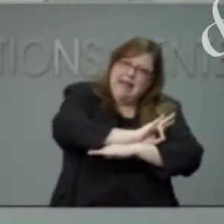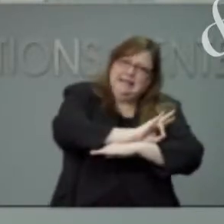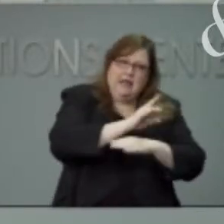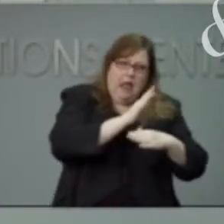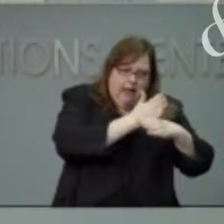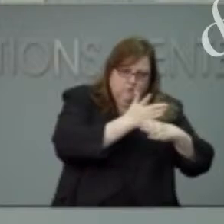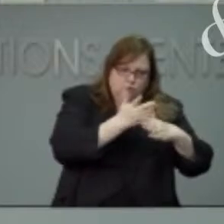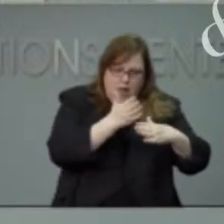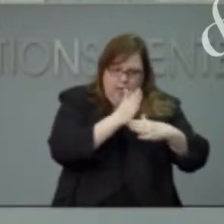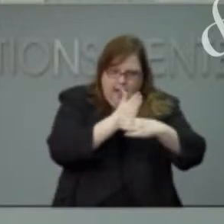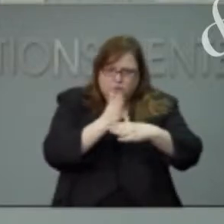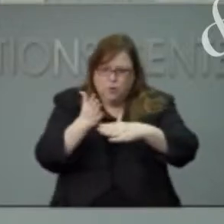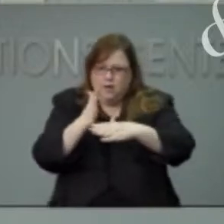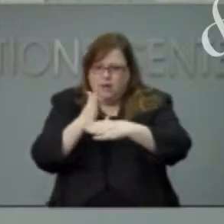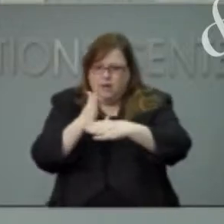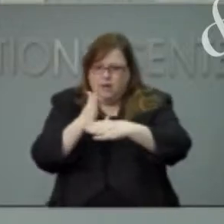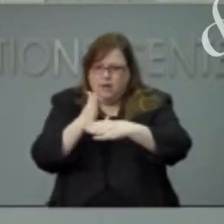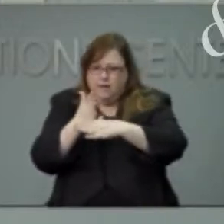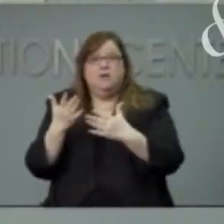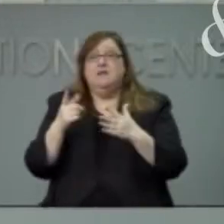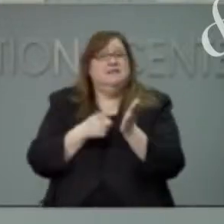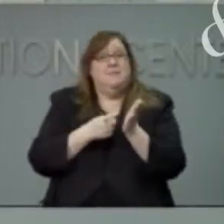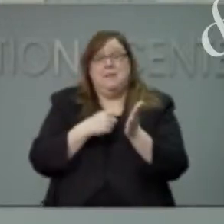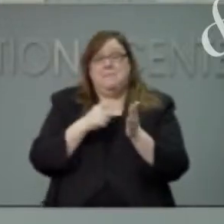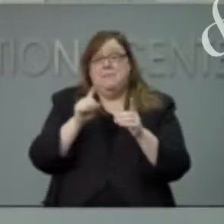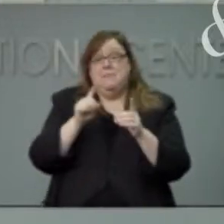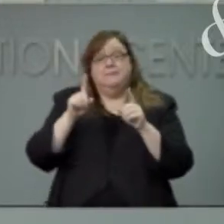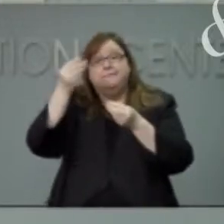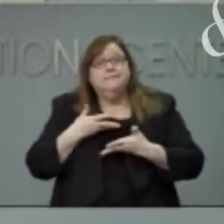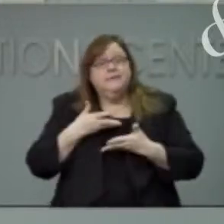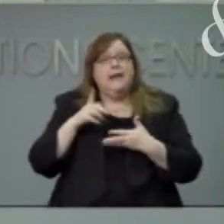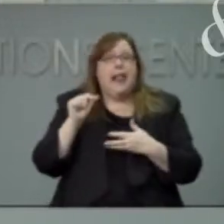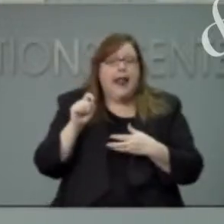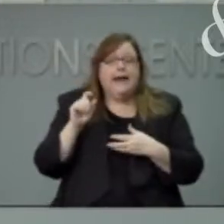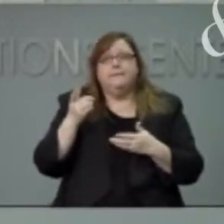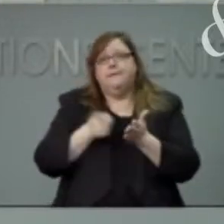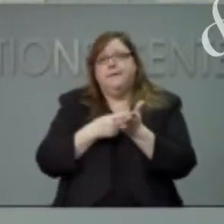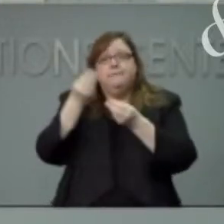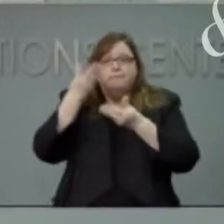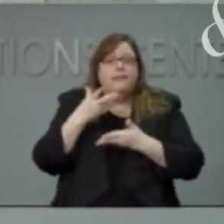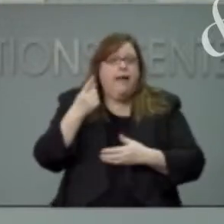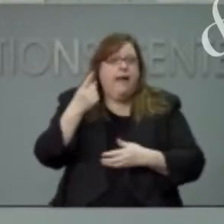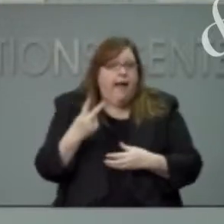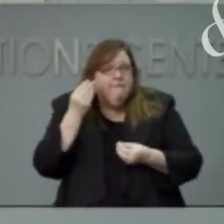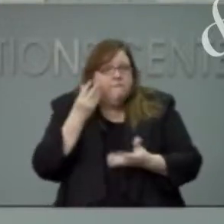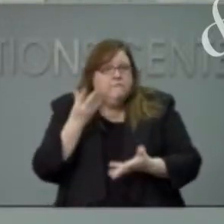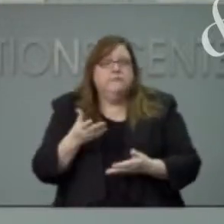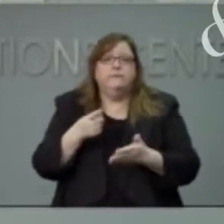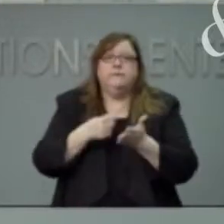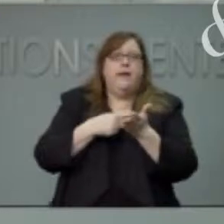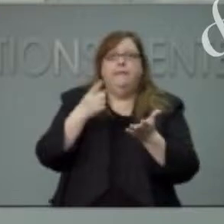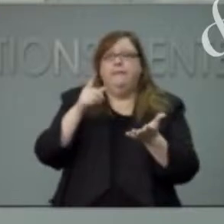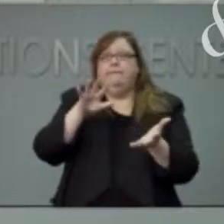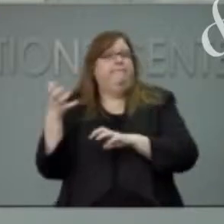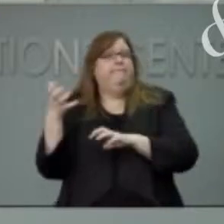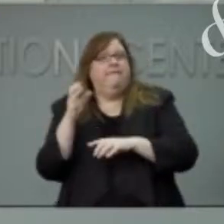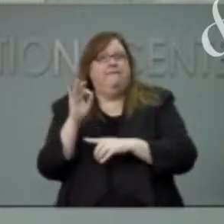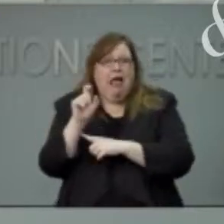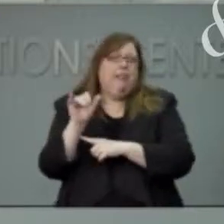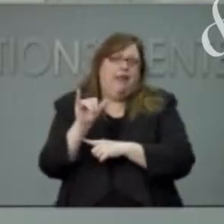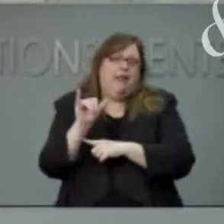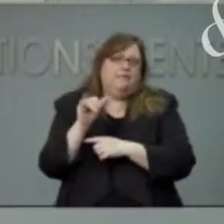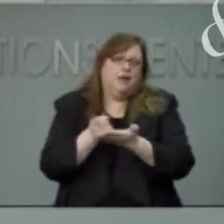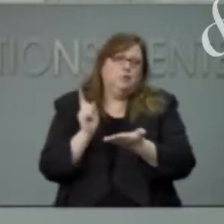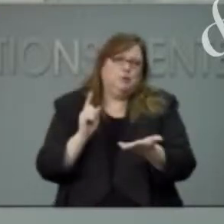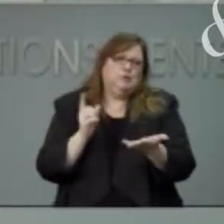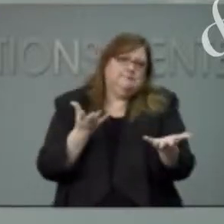the tests come in could be at different times. And that's what happened with this this case this past week. Thanks.